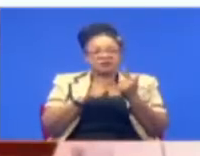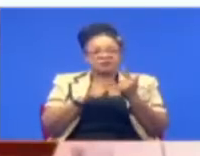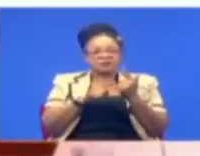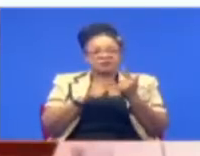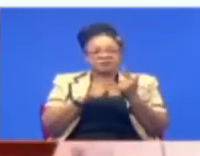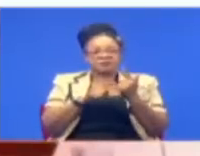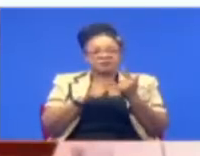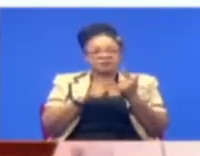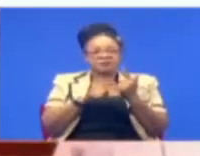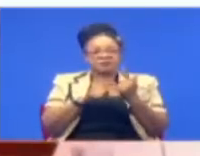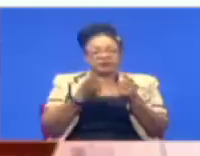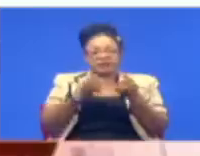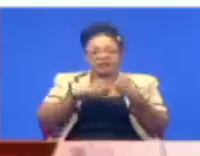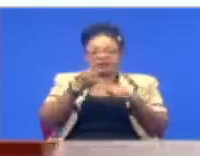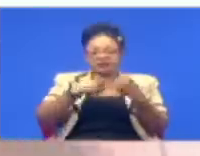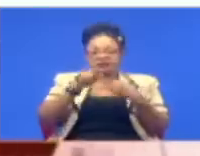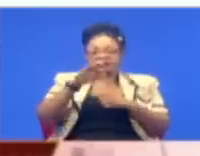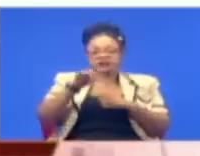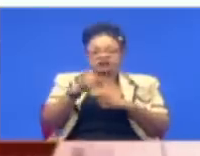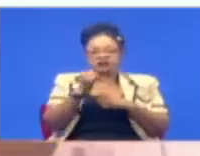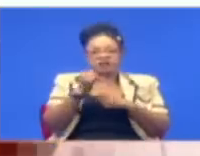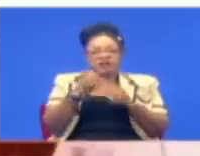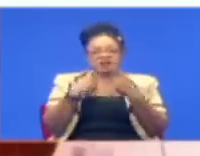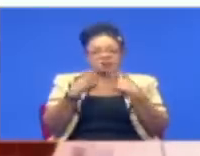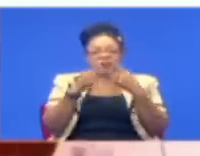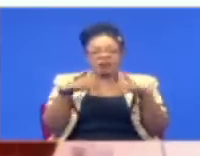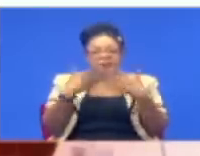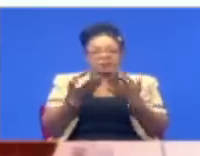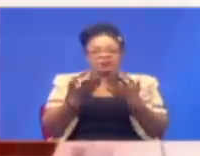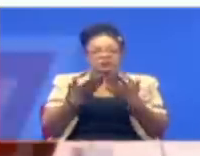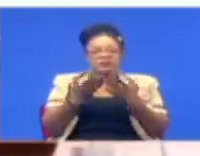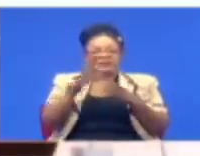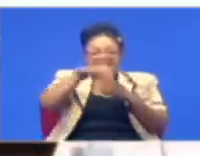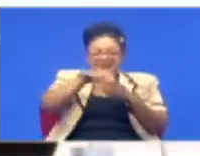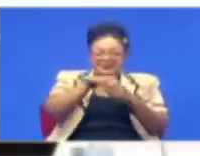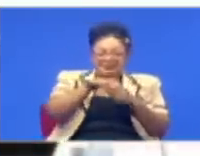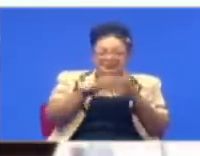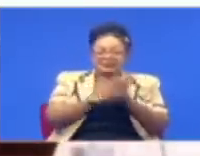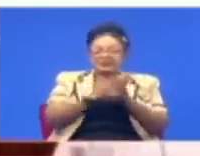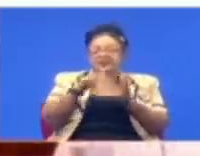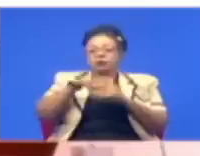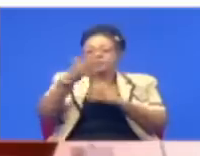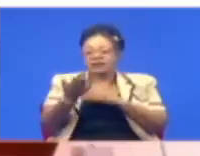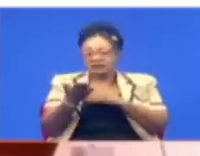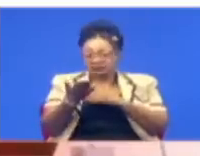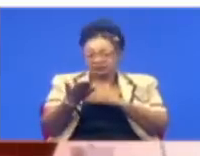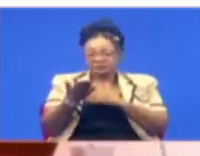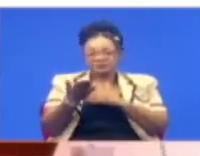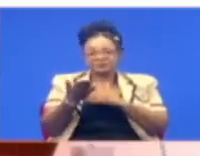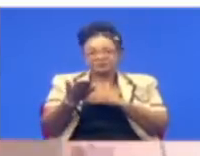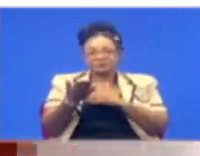the acting Chief Justice spoke about, insider, outsider.